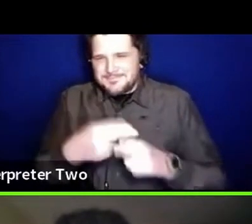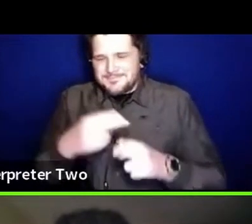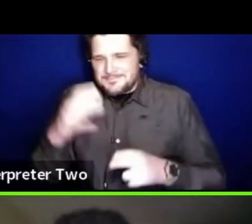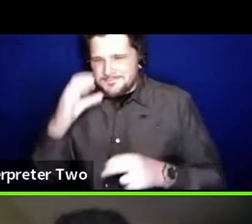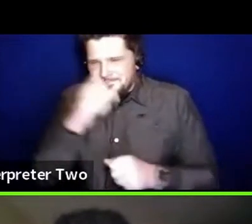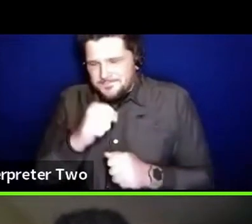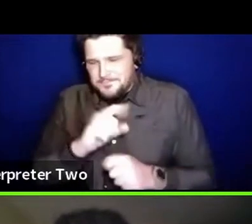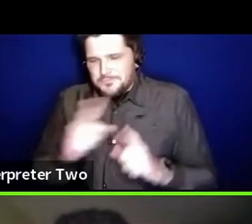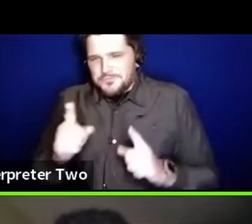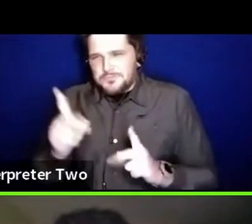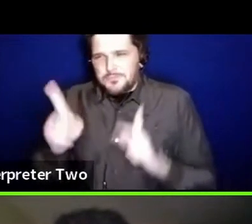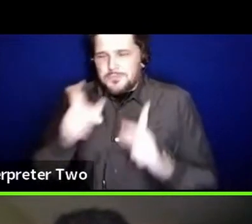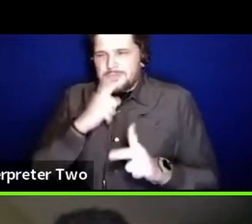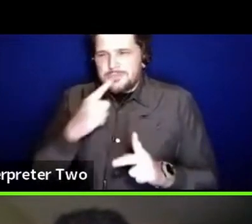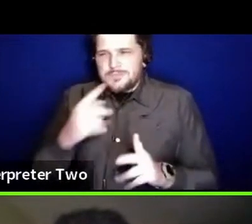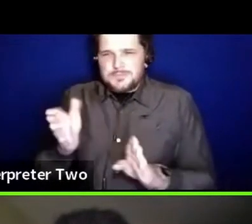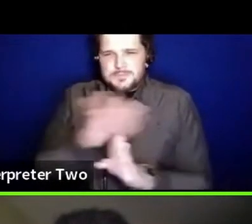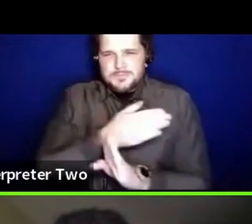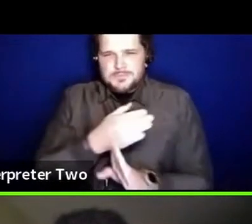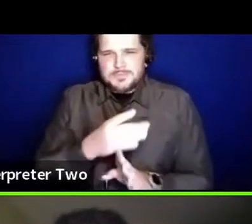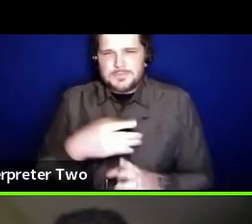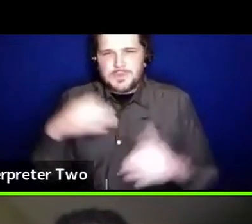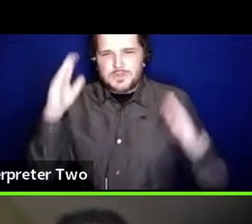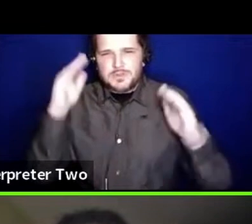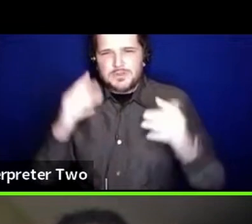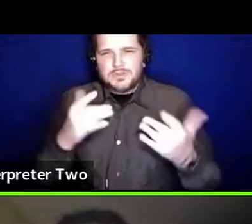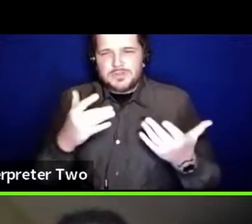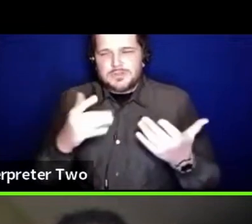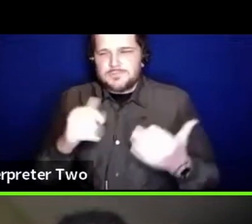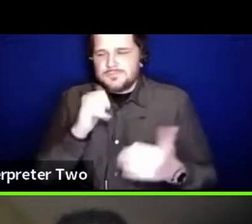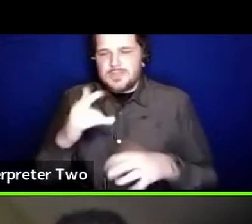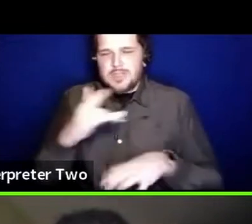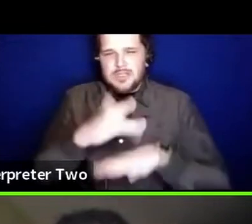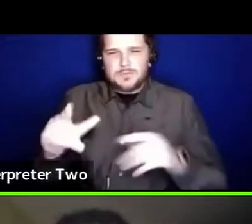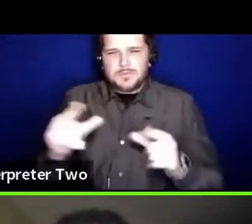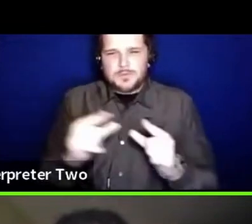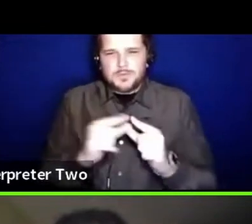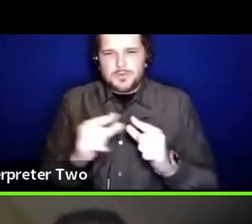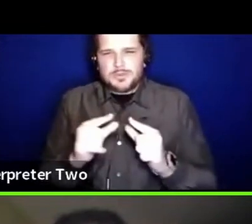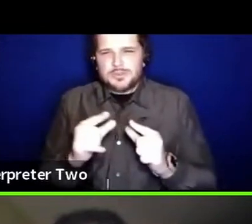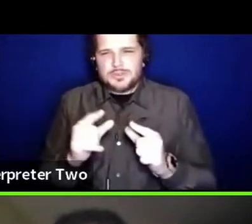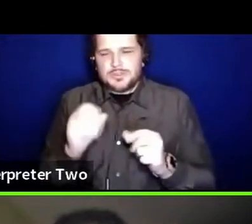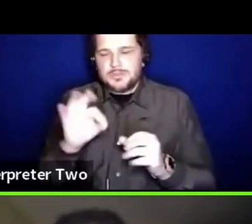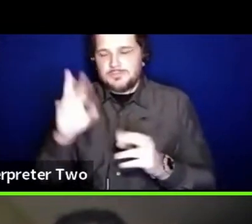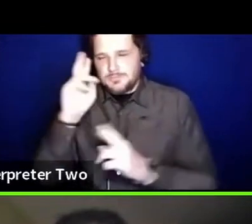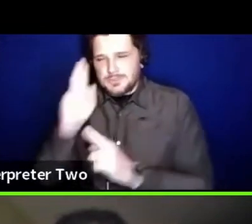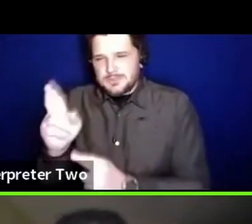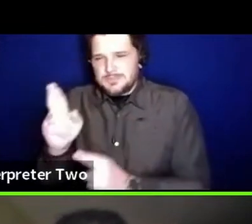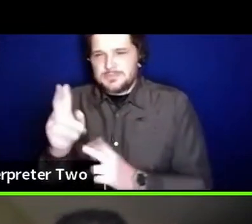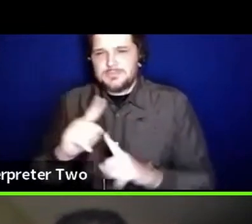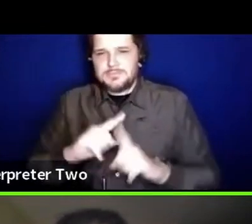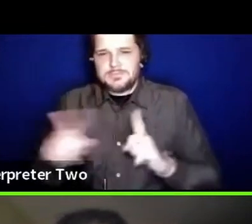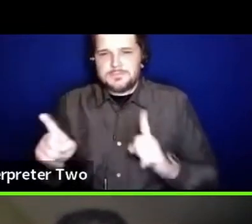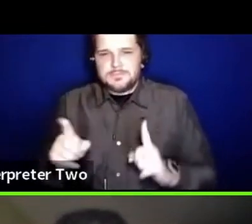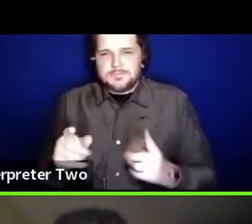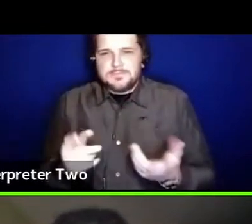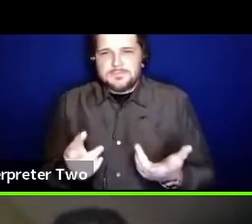earlier, I hope that we do that not as empty words of acknowledgement, but